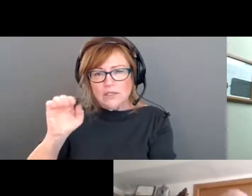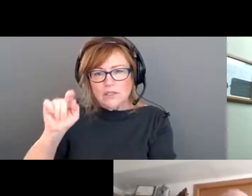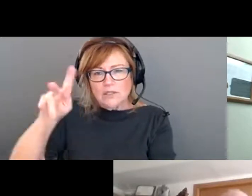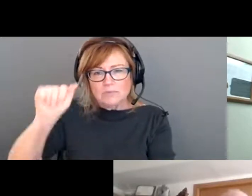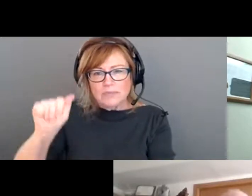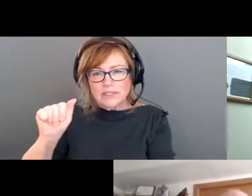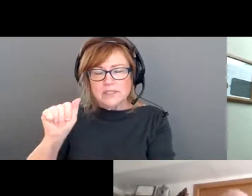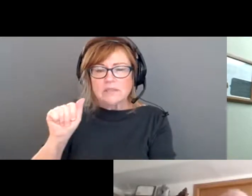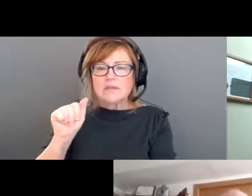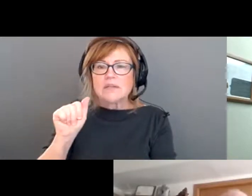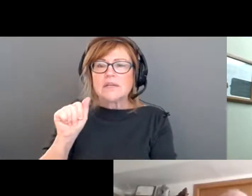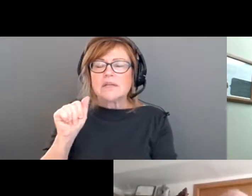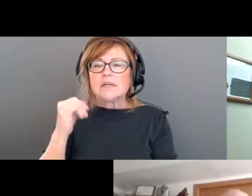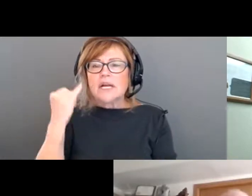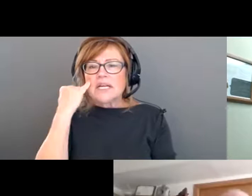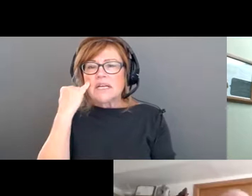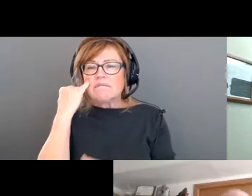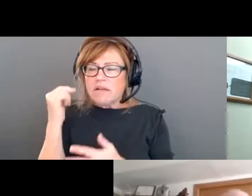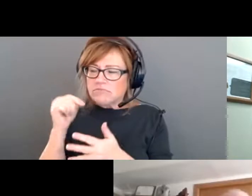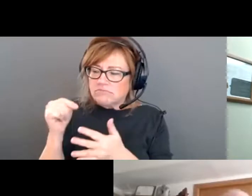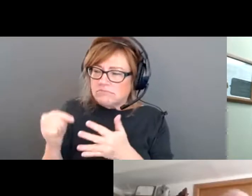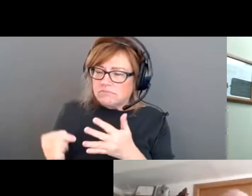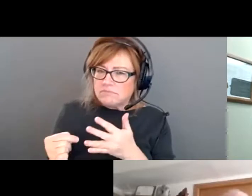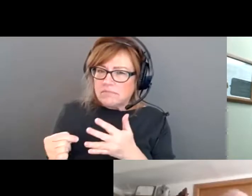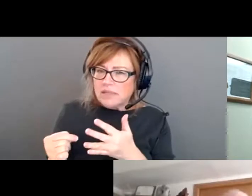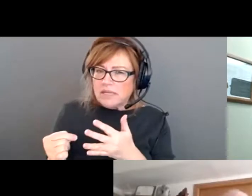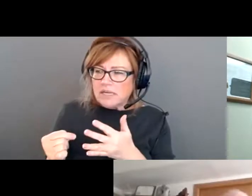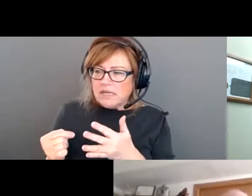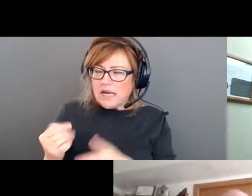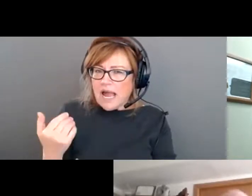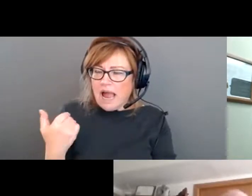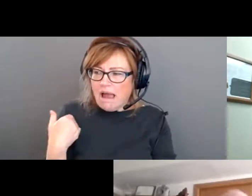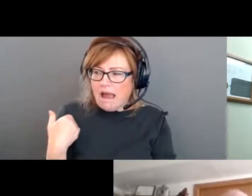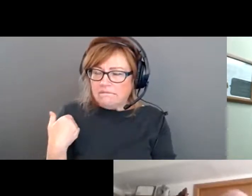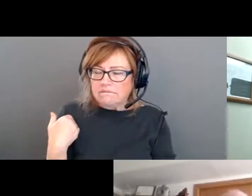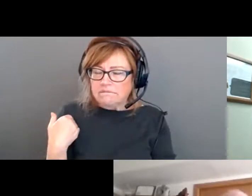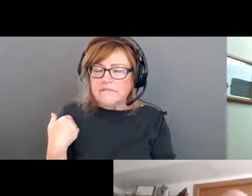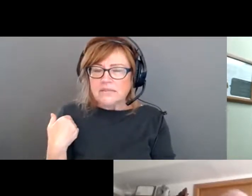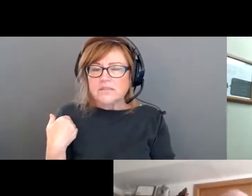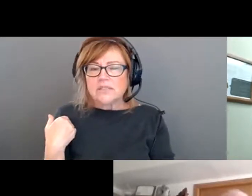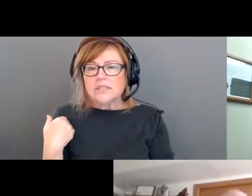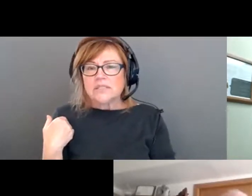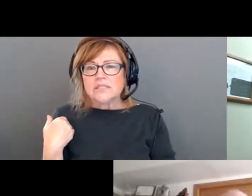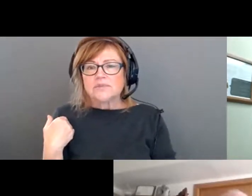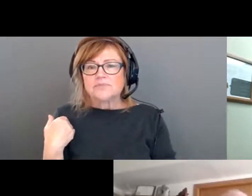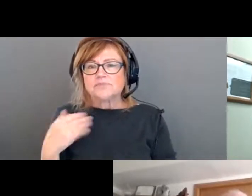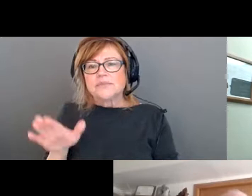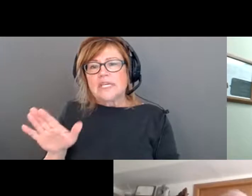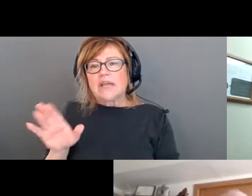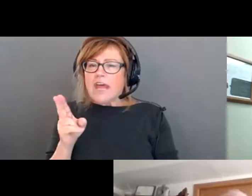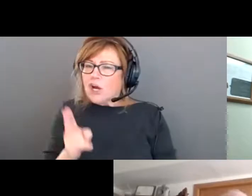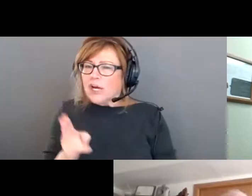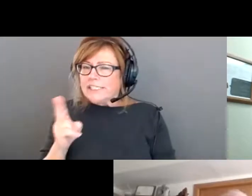positive for these screening tools and the history do support dementia, then